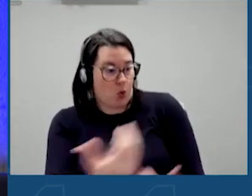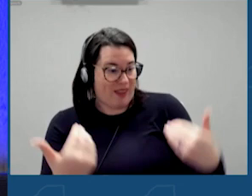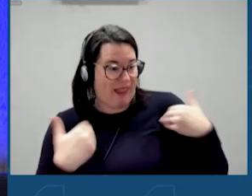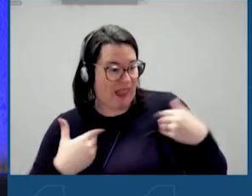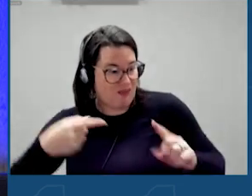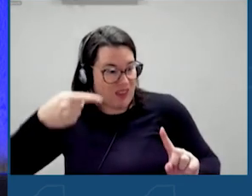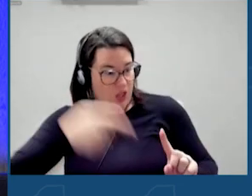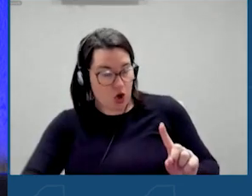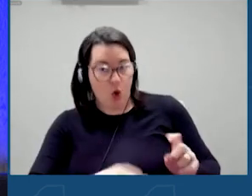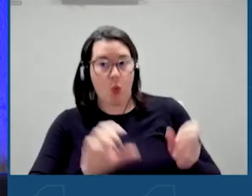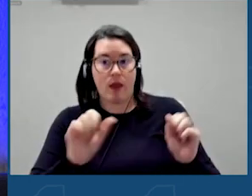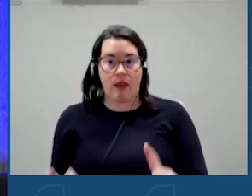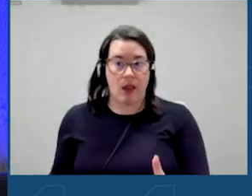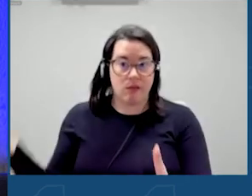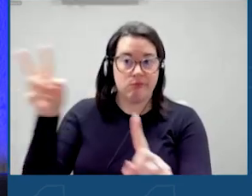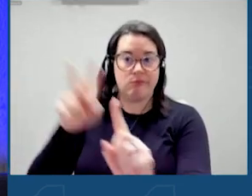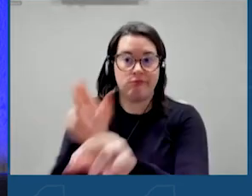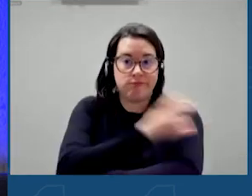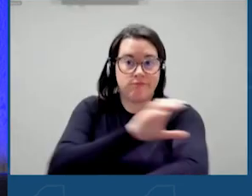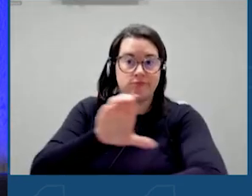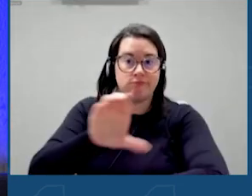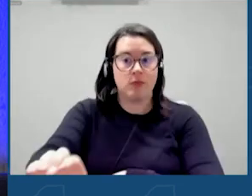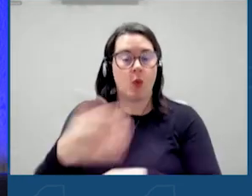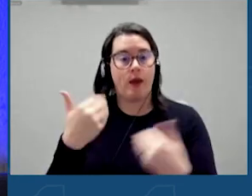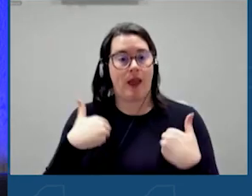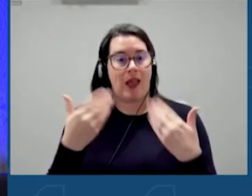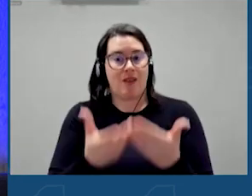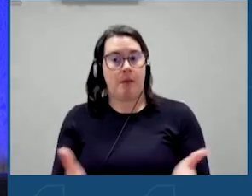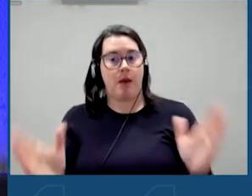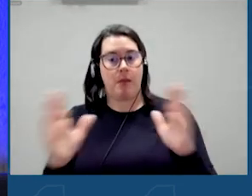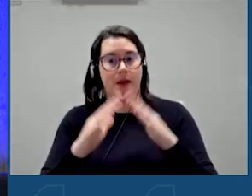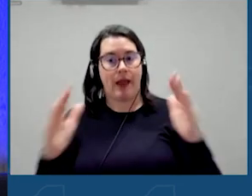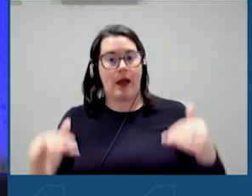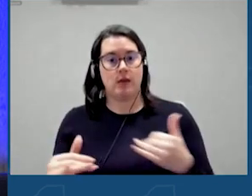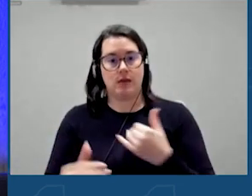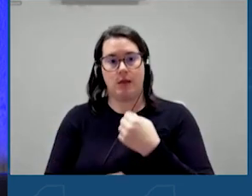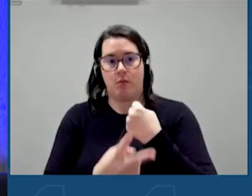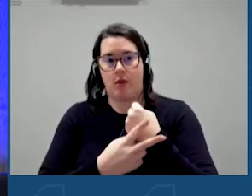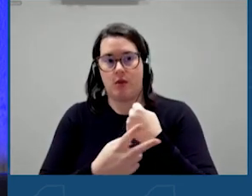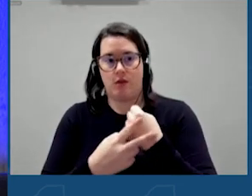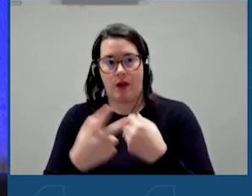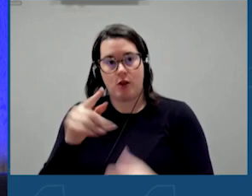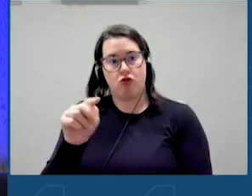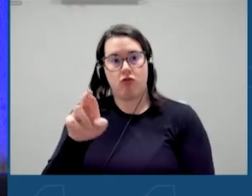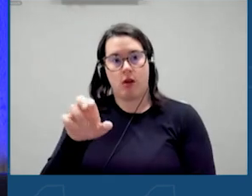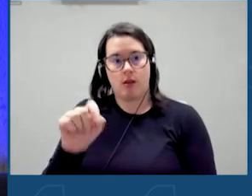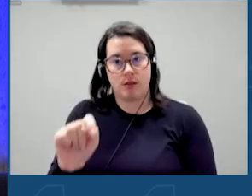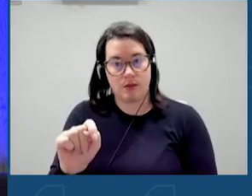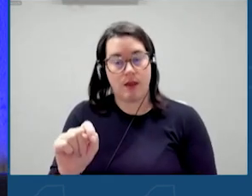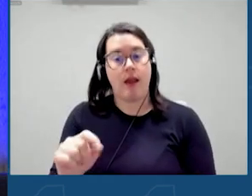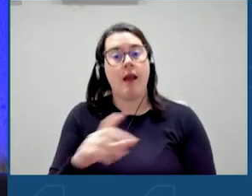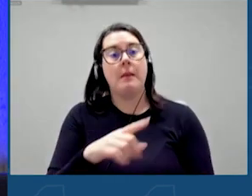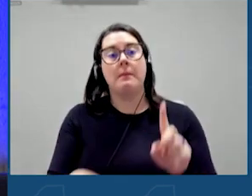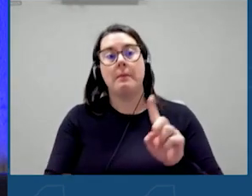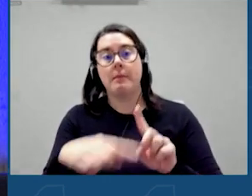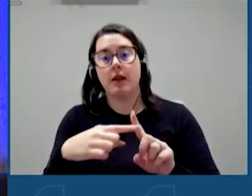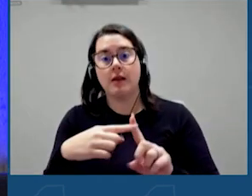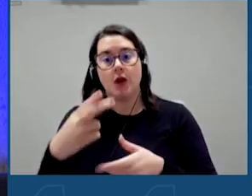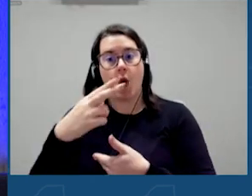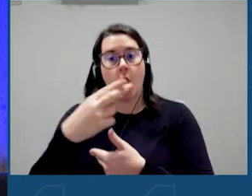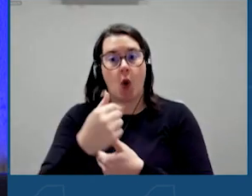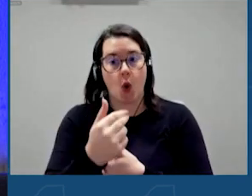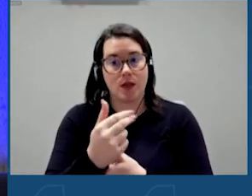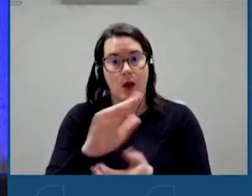saying that we have a new public housing preservation trust. We've also cut the red tape to accelerate hotel conversion to